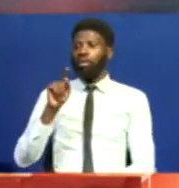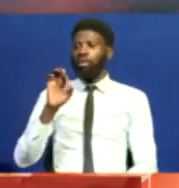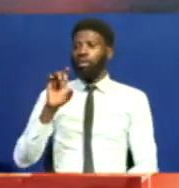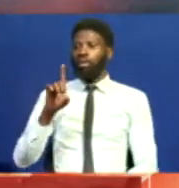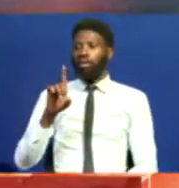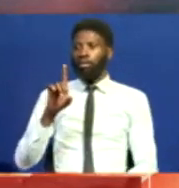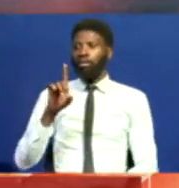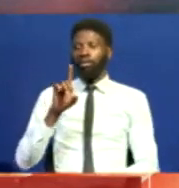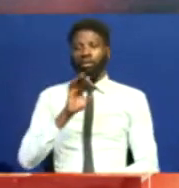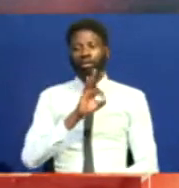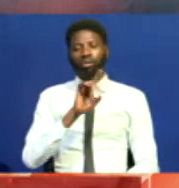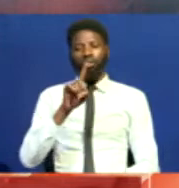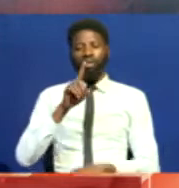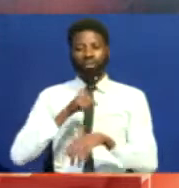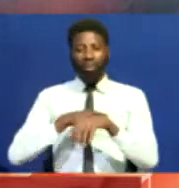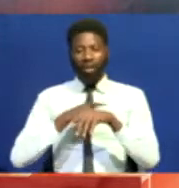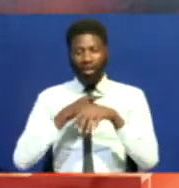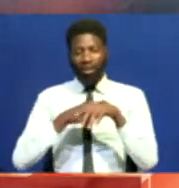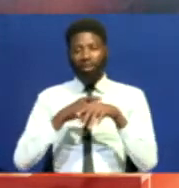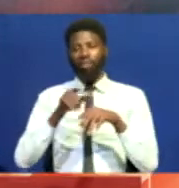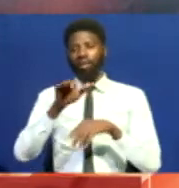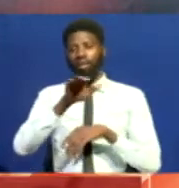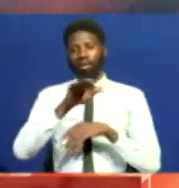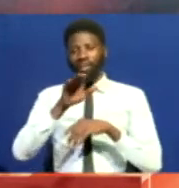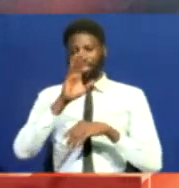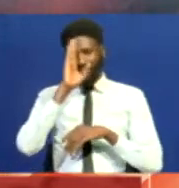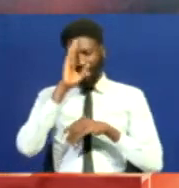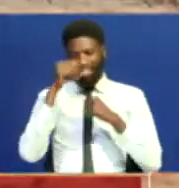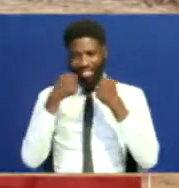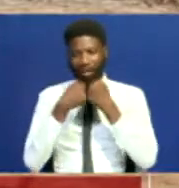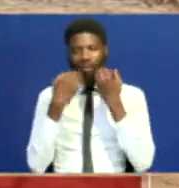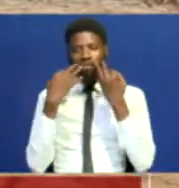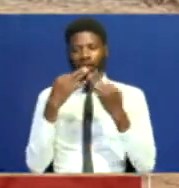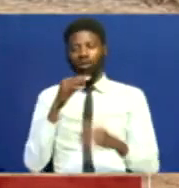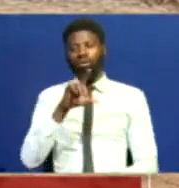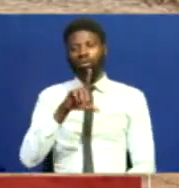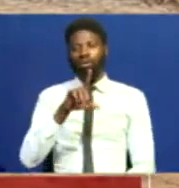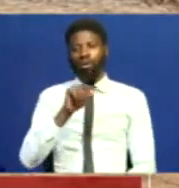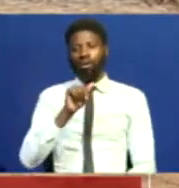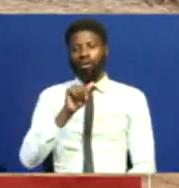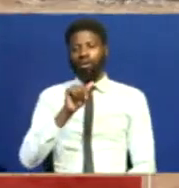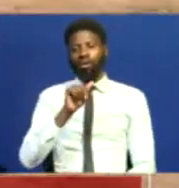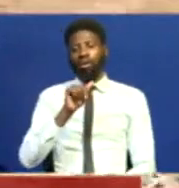played Sunday at Lucky Summer Grounds here in Nairobi.